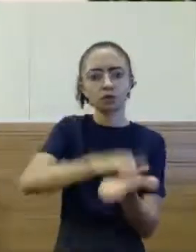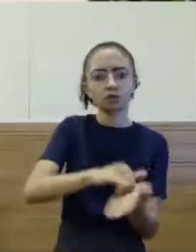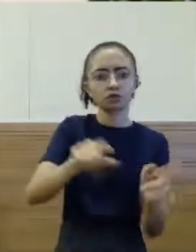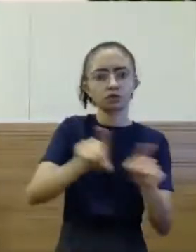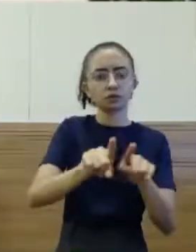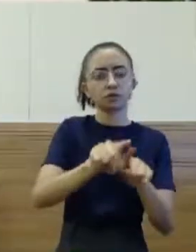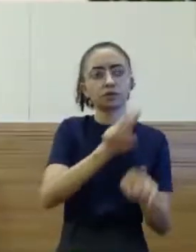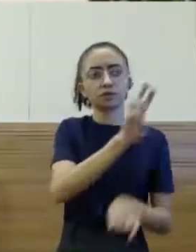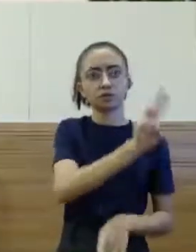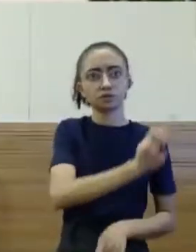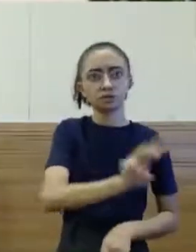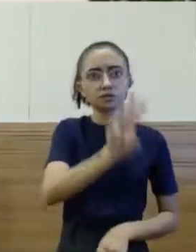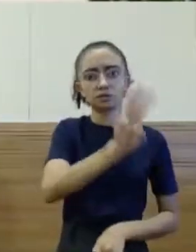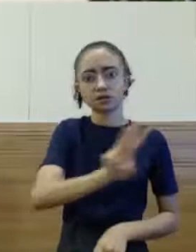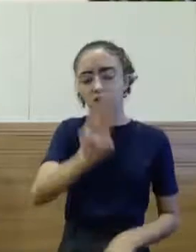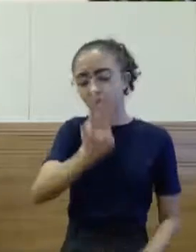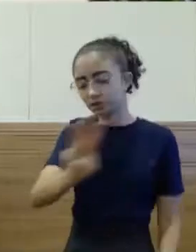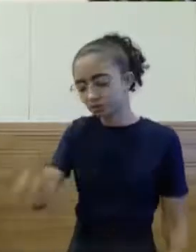in apps and sites,